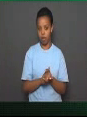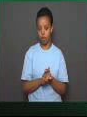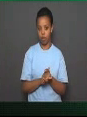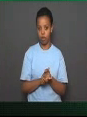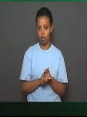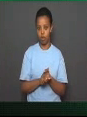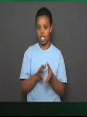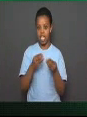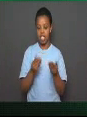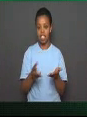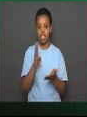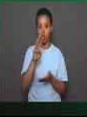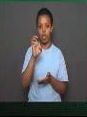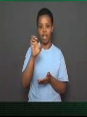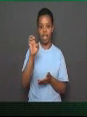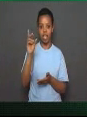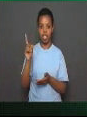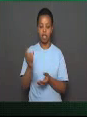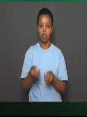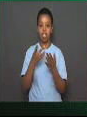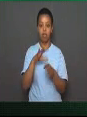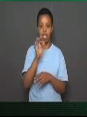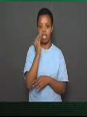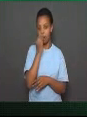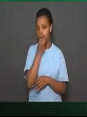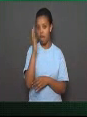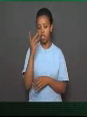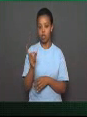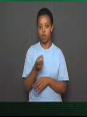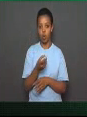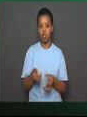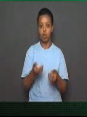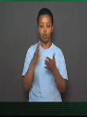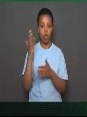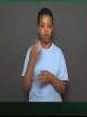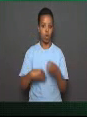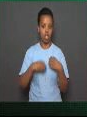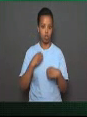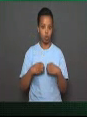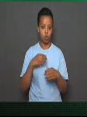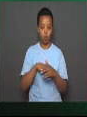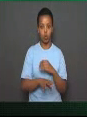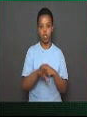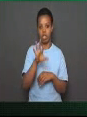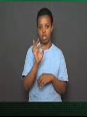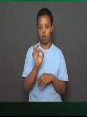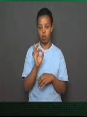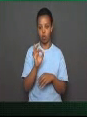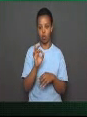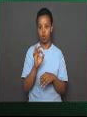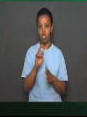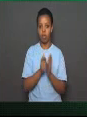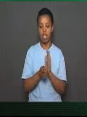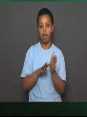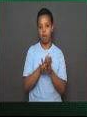Seaweed is the primary flora, while there are many types of organisms, which include